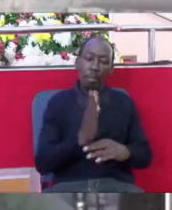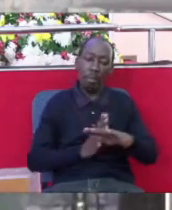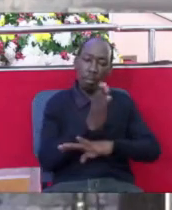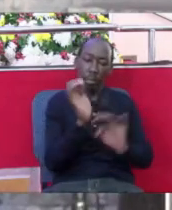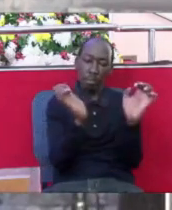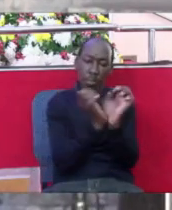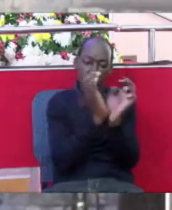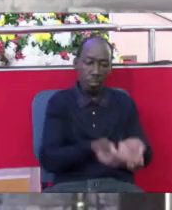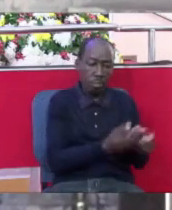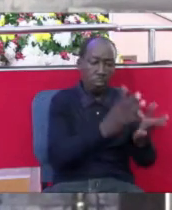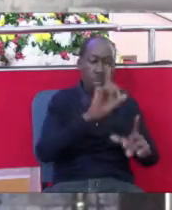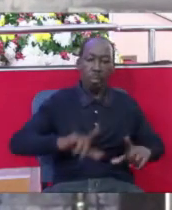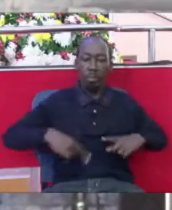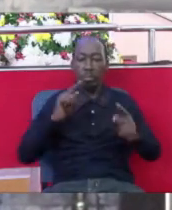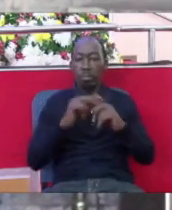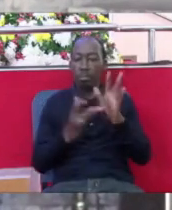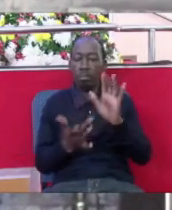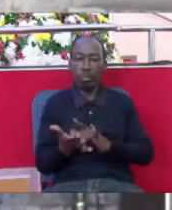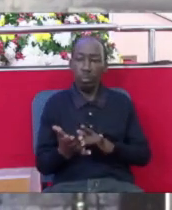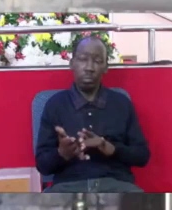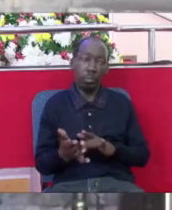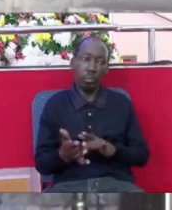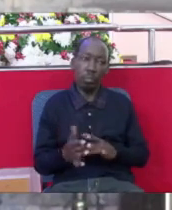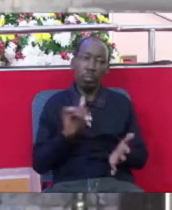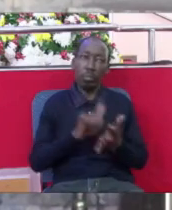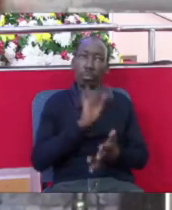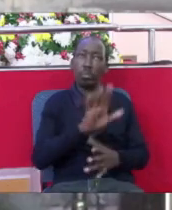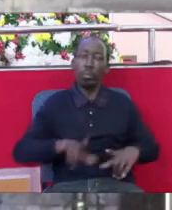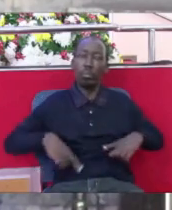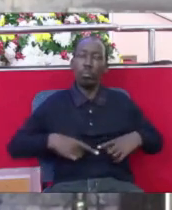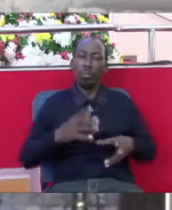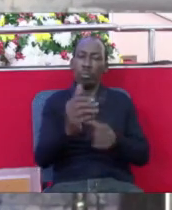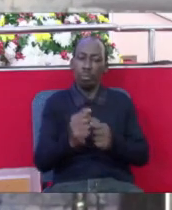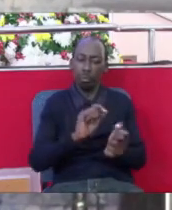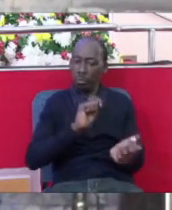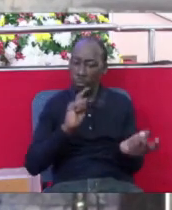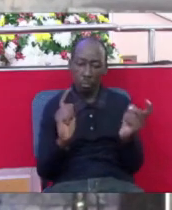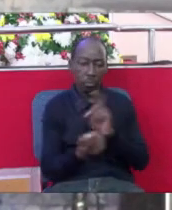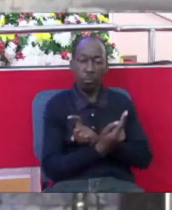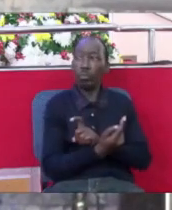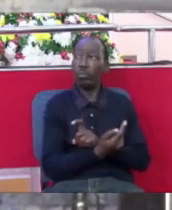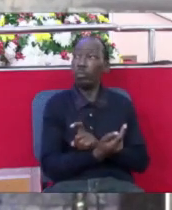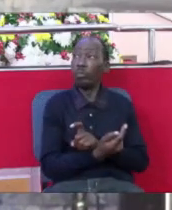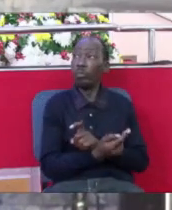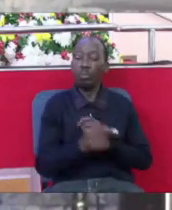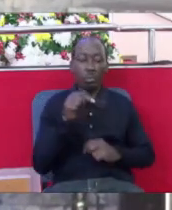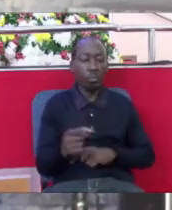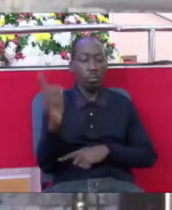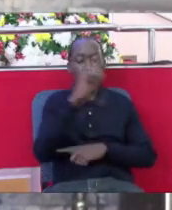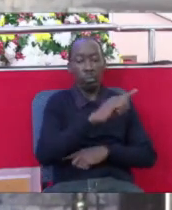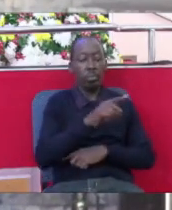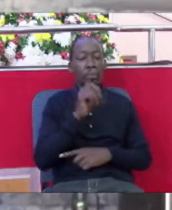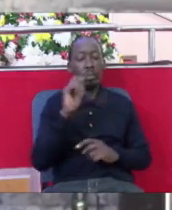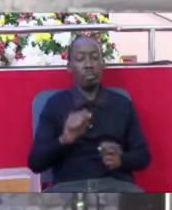surrendered his life to Jesus. Wakati Sauli ambaye alipeana maisha yake kwa Yesu. That his life took a turn around. Maisha yake yakabadilishwa. This day your life can have